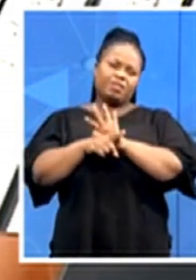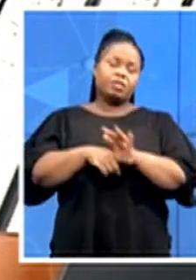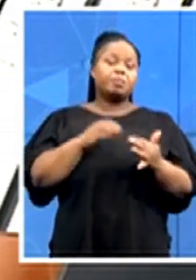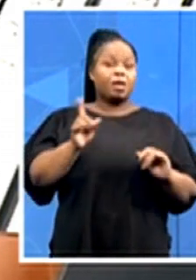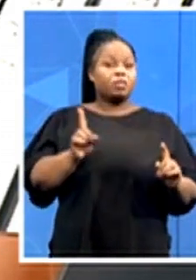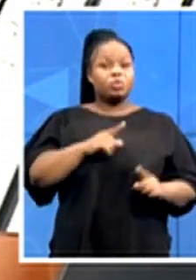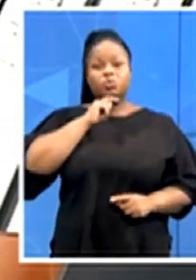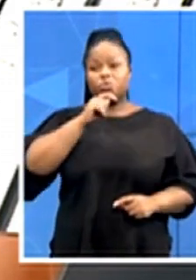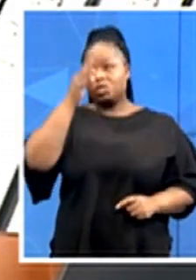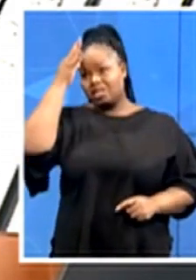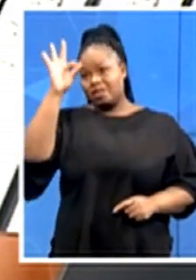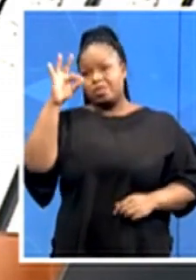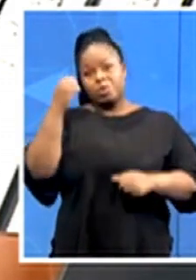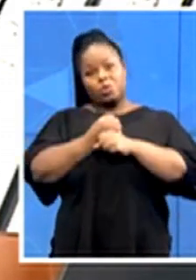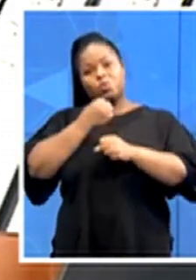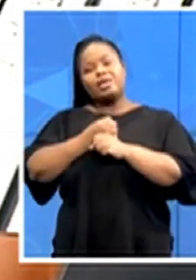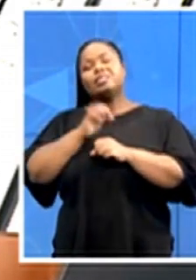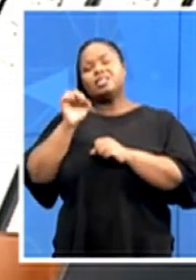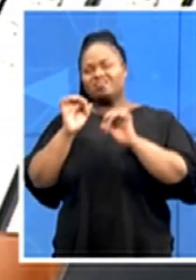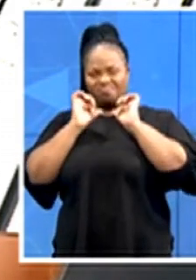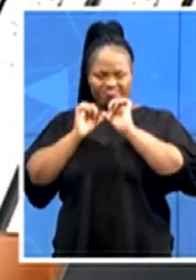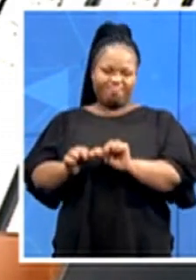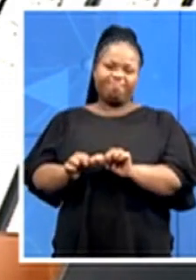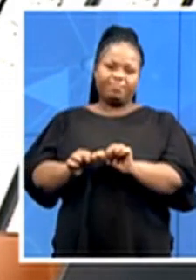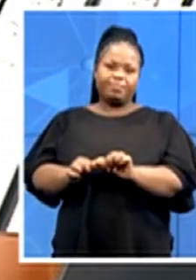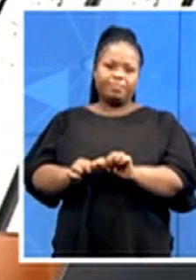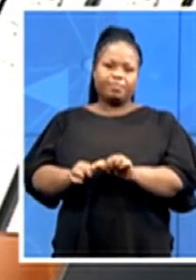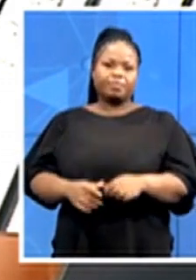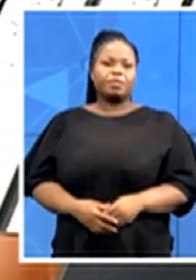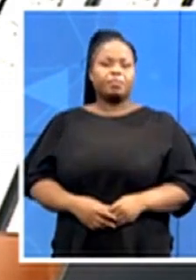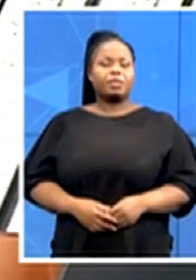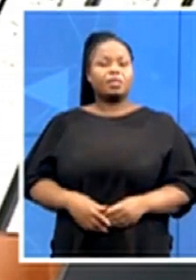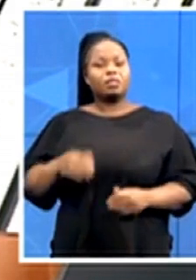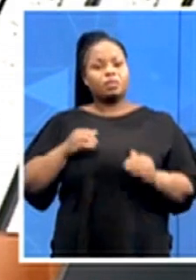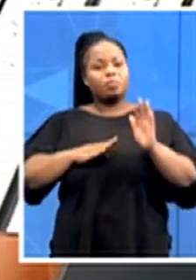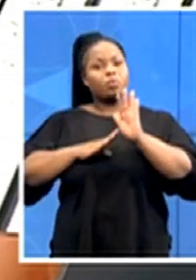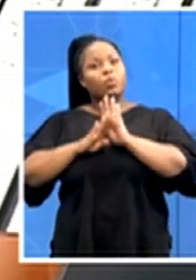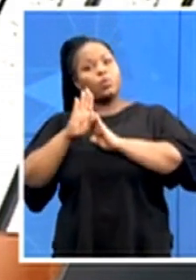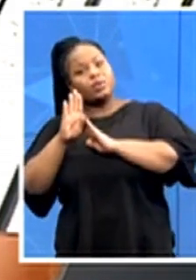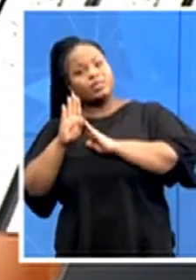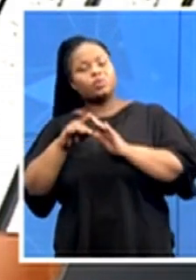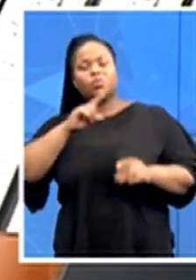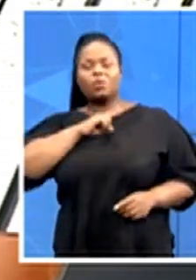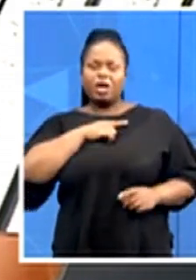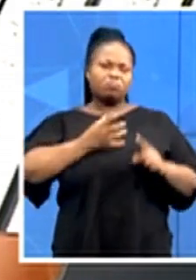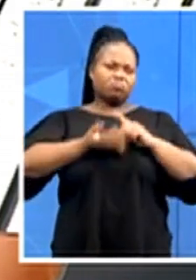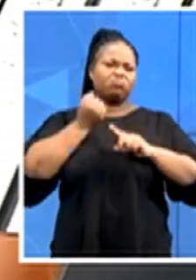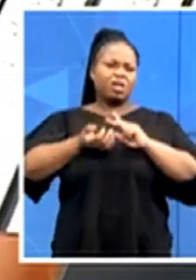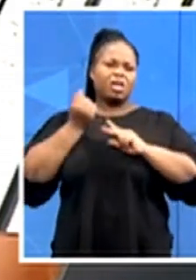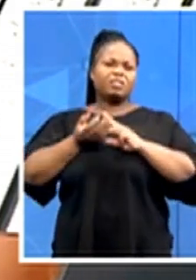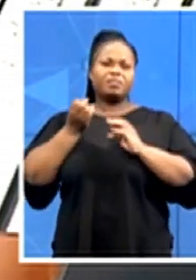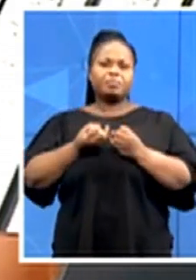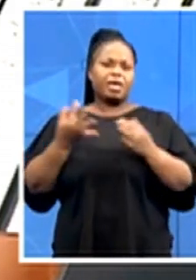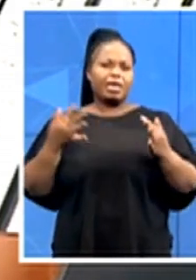did continue, and progress has been achieved in a number of areas. This